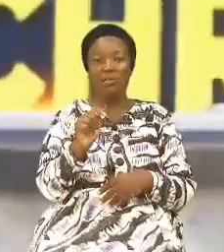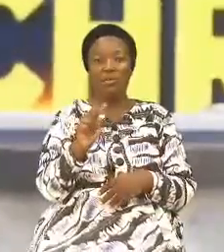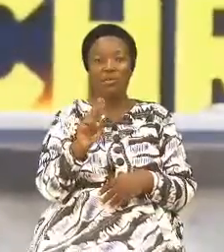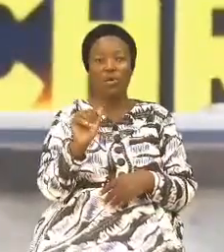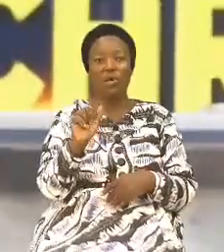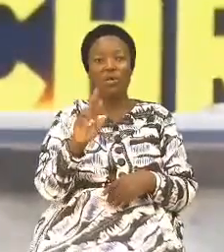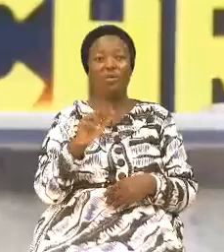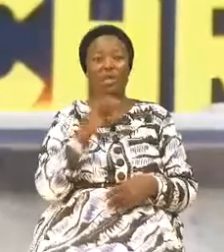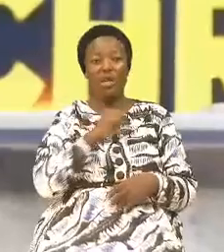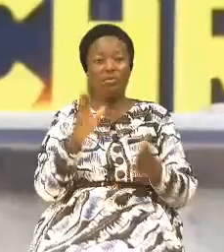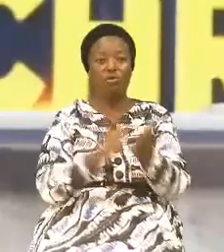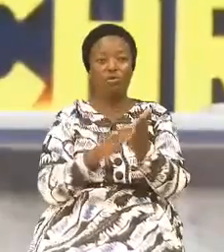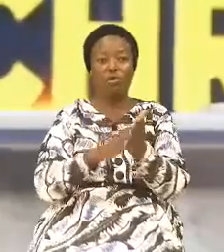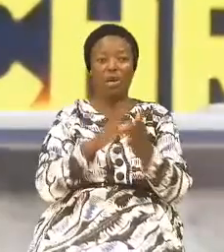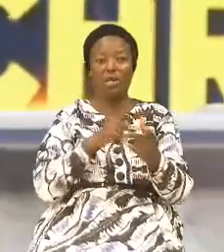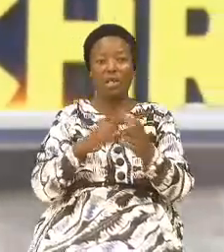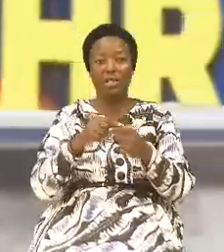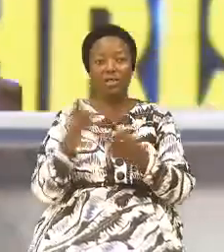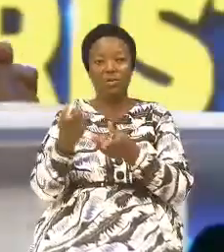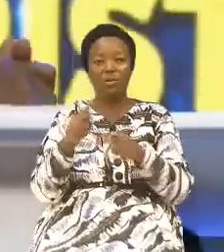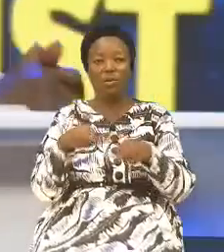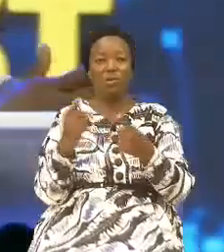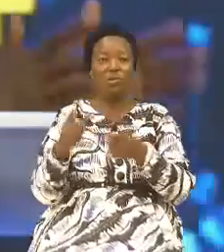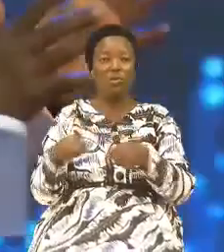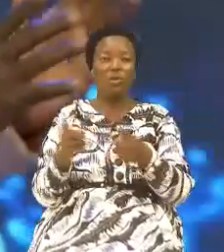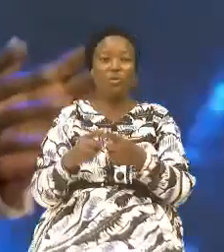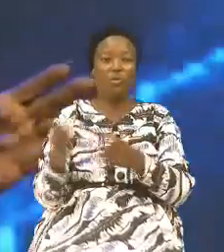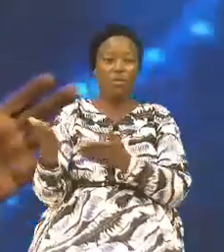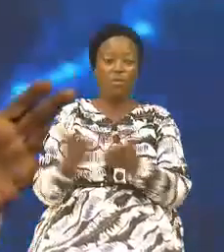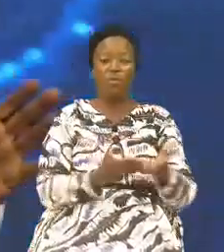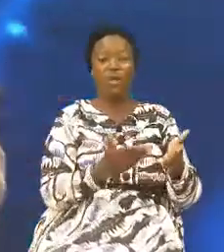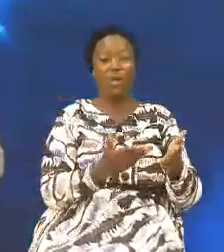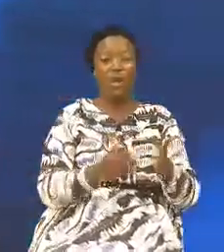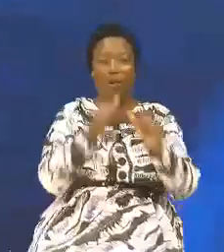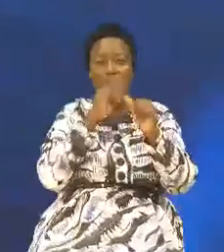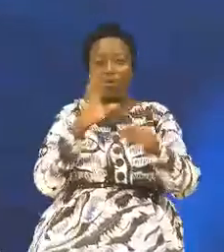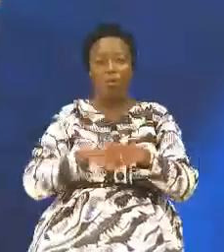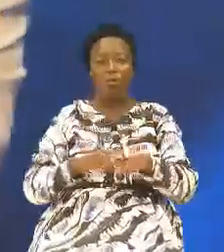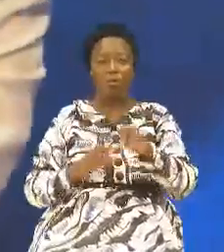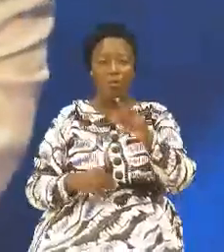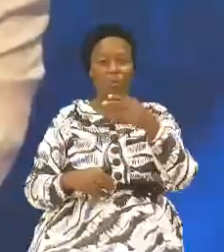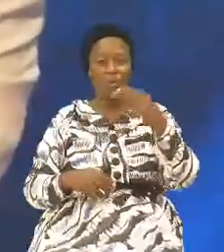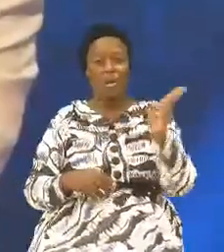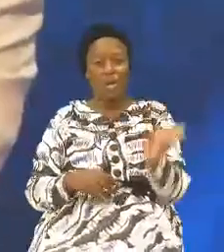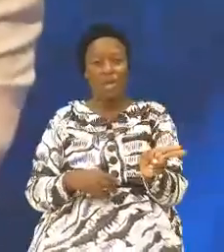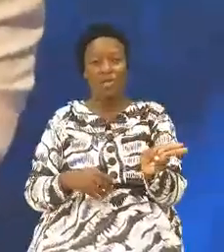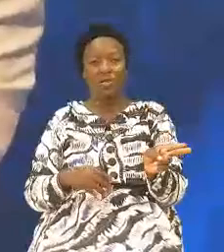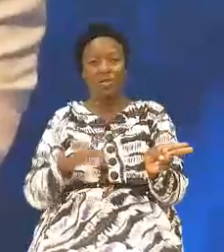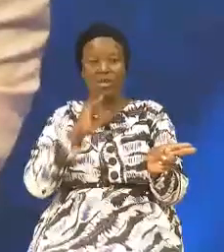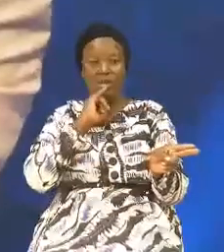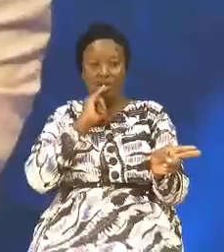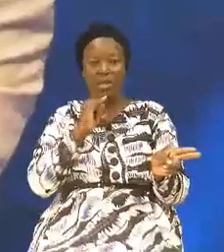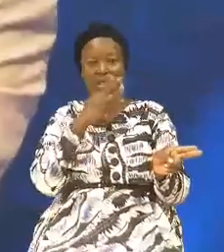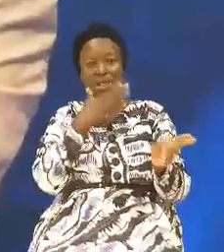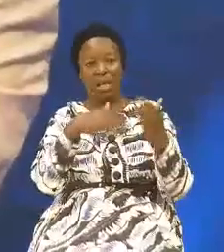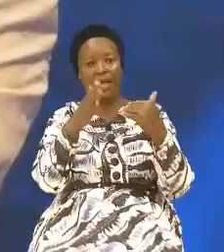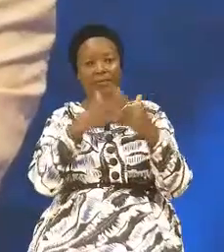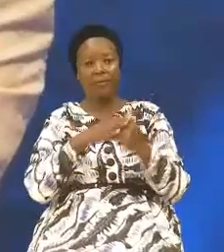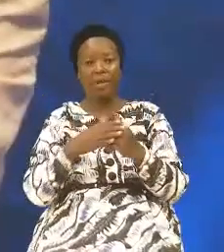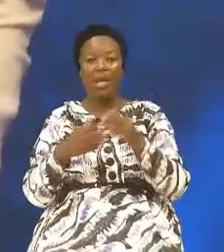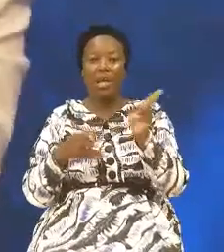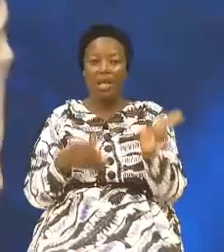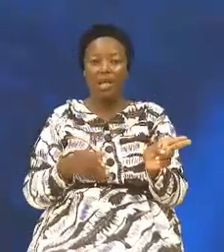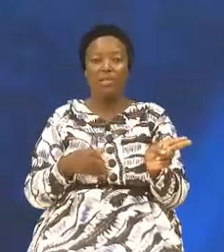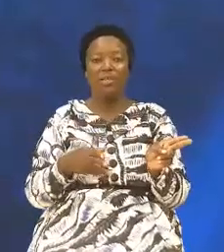drop blessings upon you. Each heaven, the source where the showers are coming